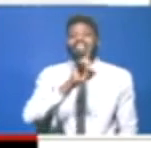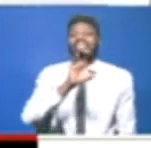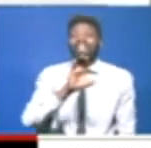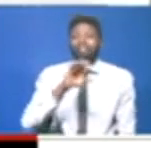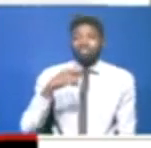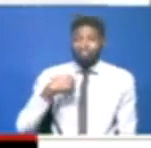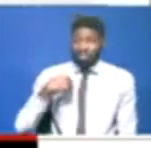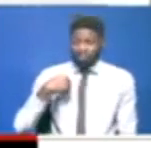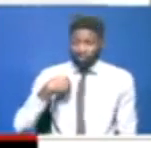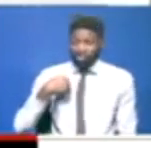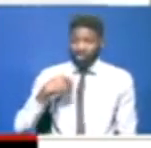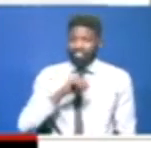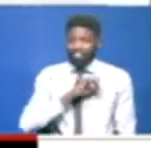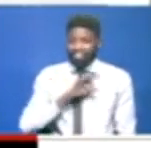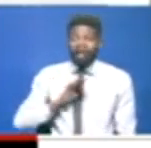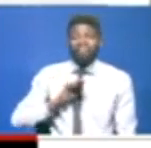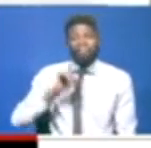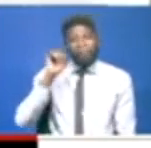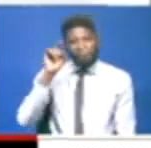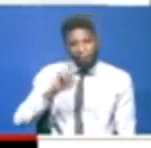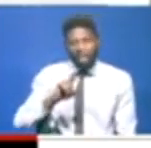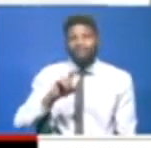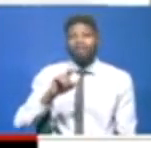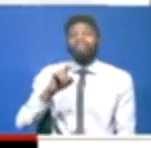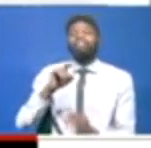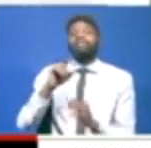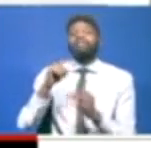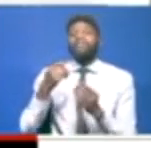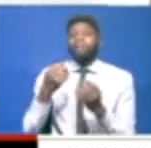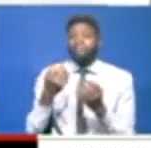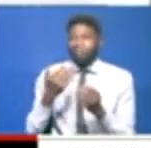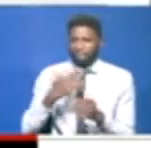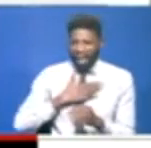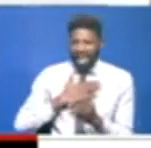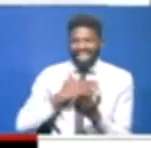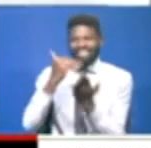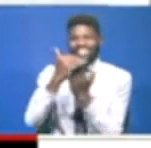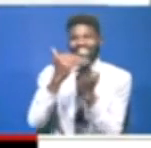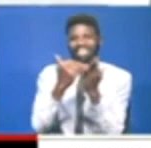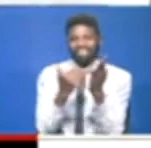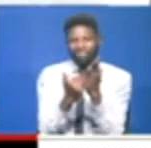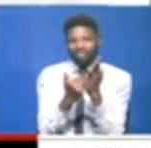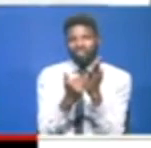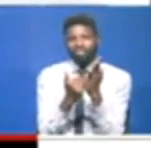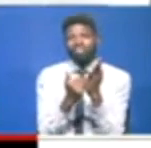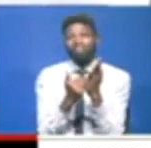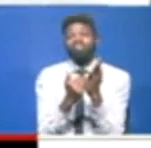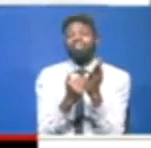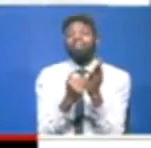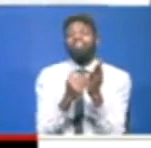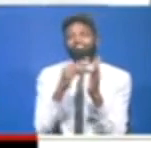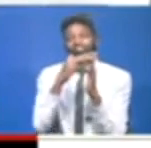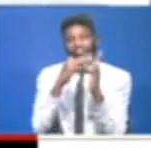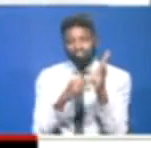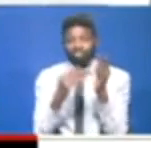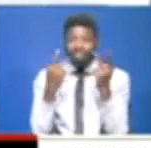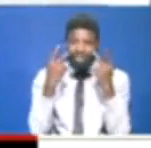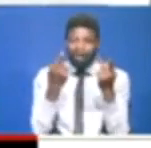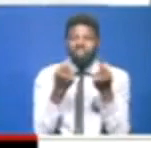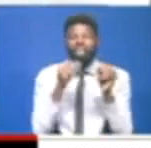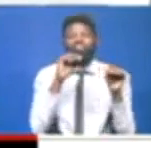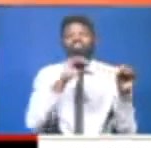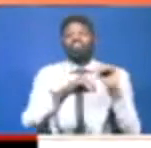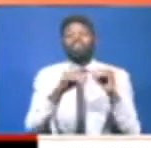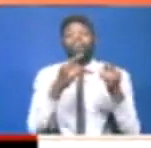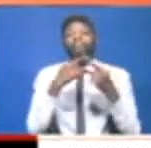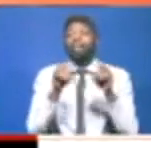I have to receive my statements to show that this is the amount of money that has been remitted. But now that's not the same way with now the